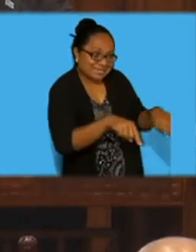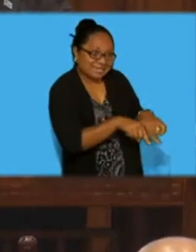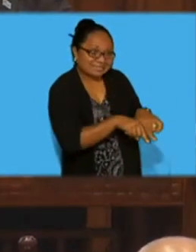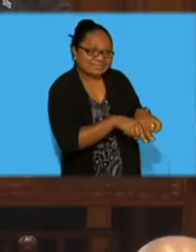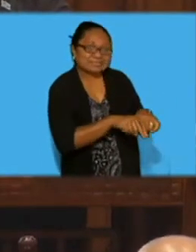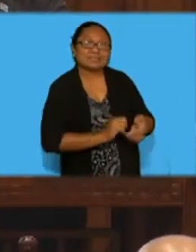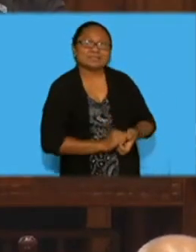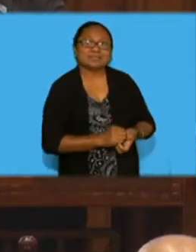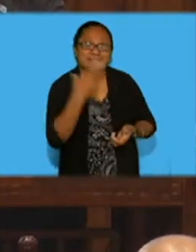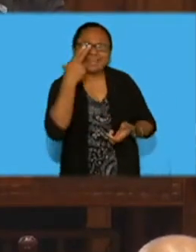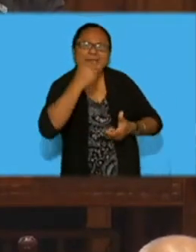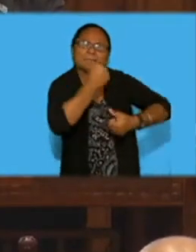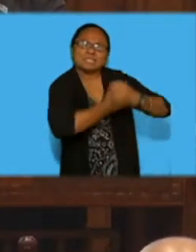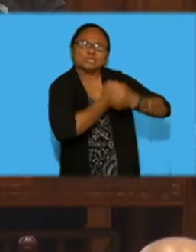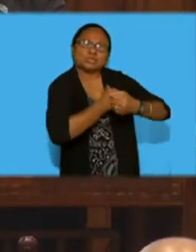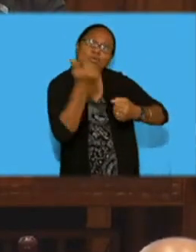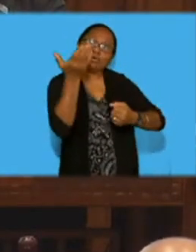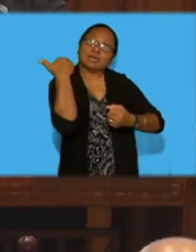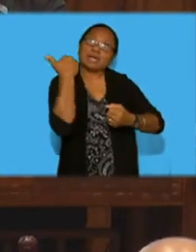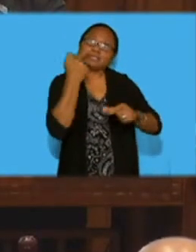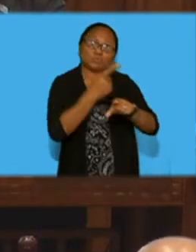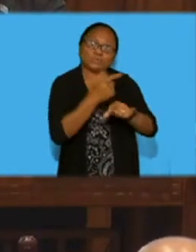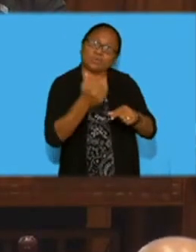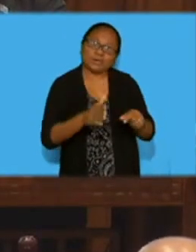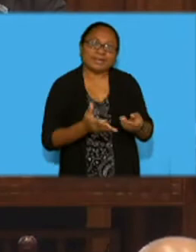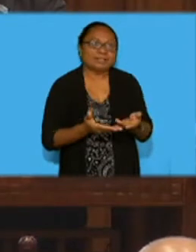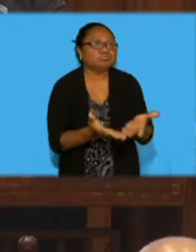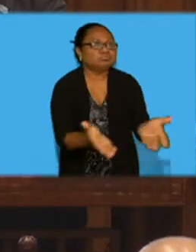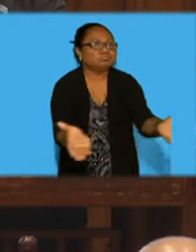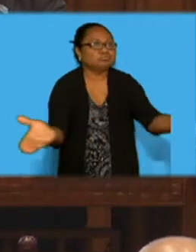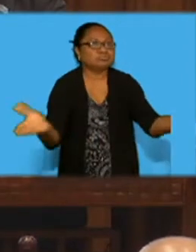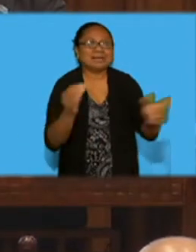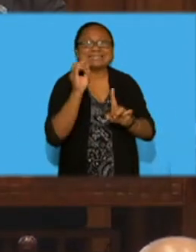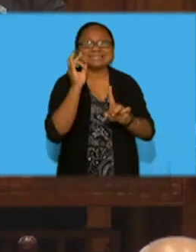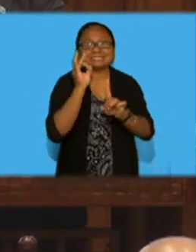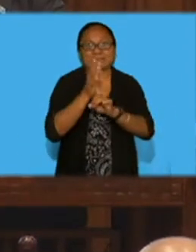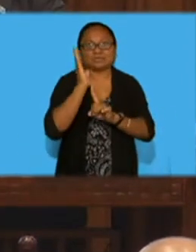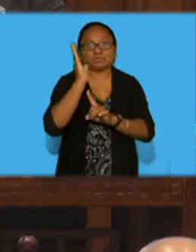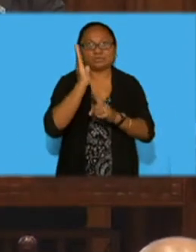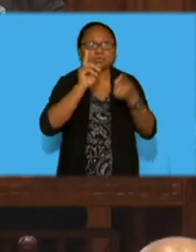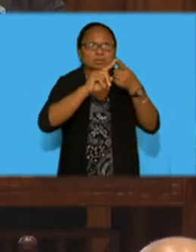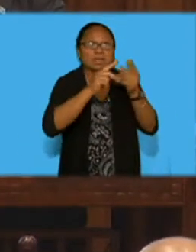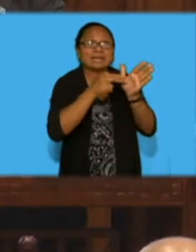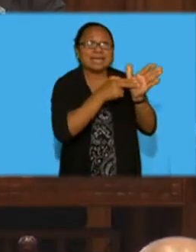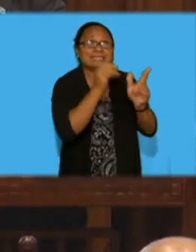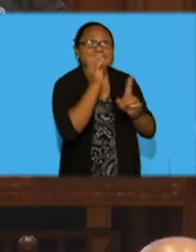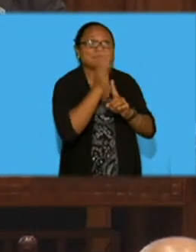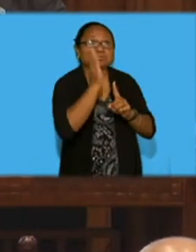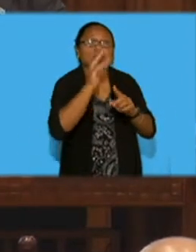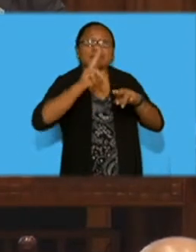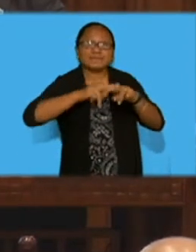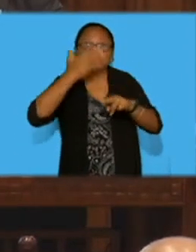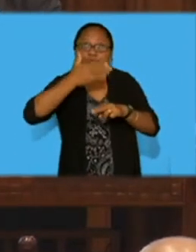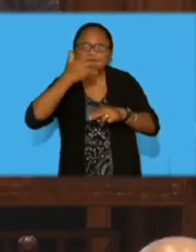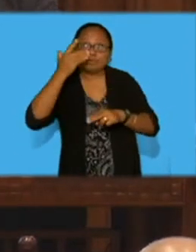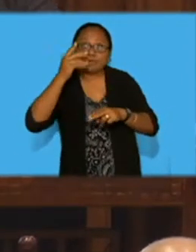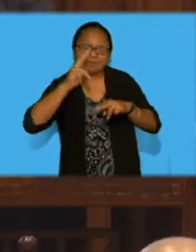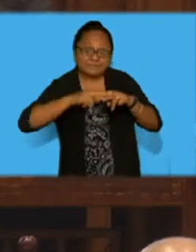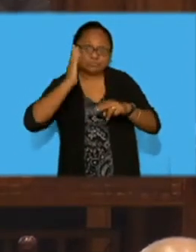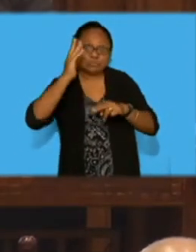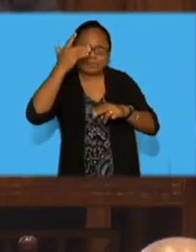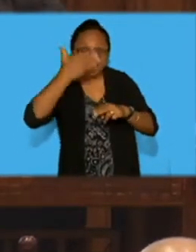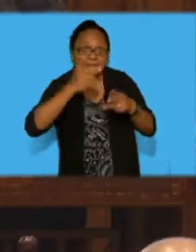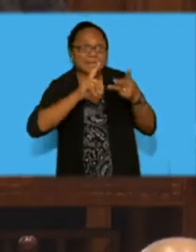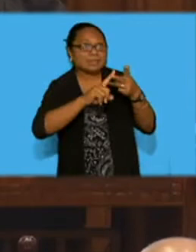3 special schools last week, that is Nelly Special School, Fiji School for Blind in Suva, the